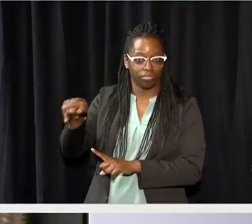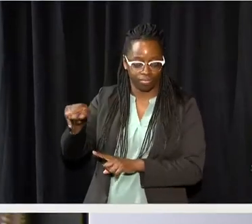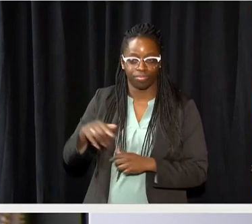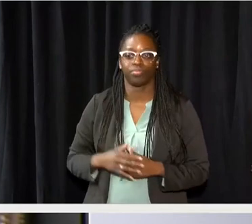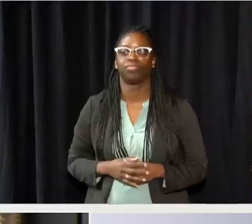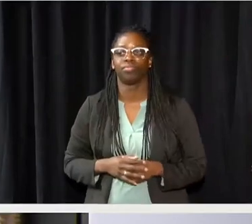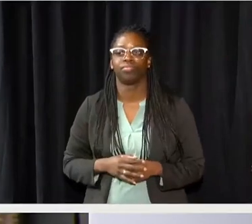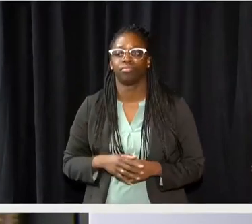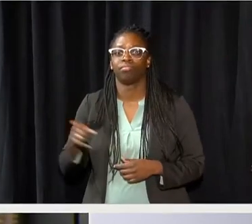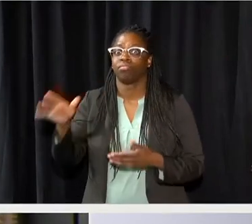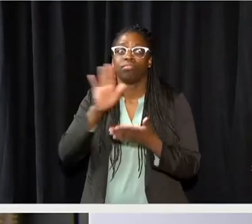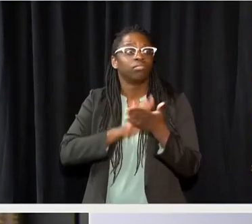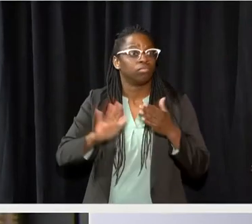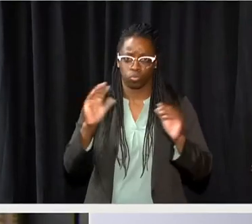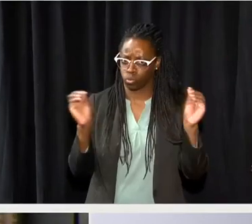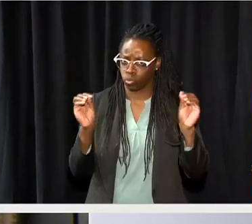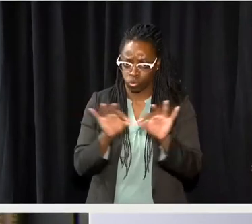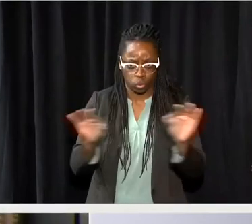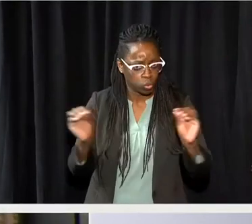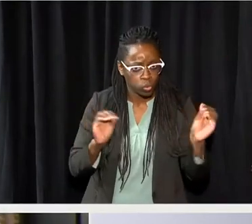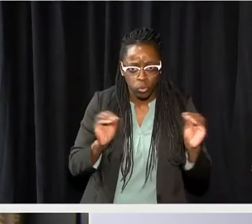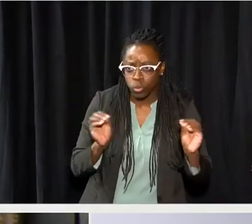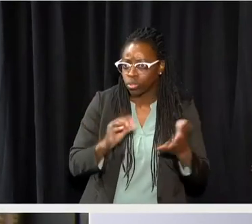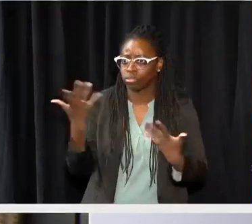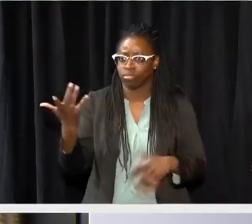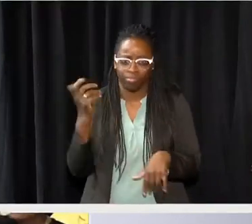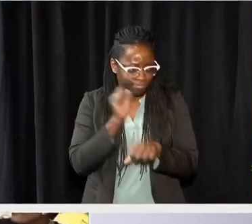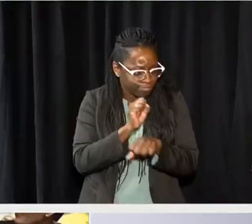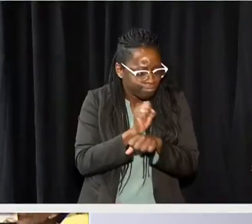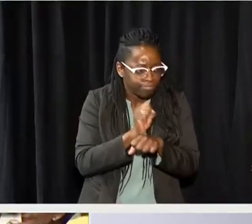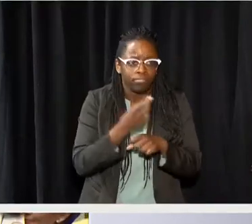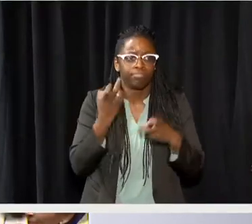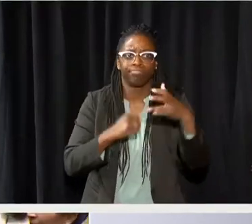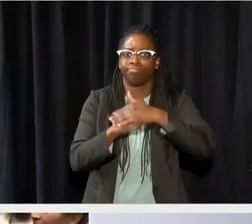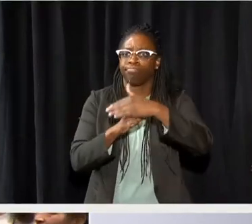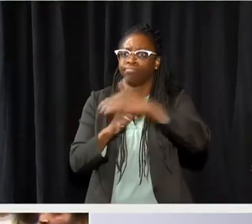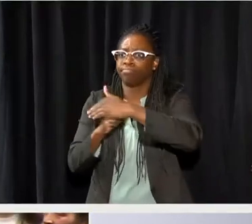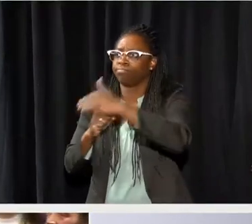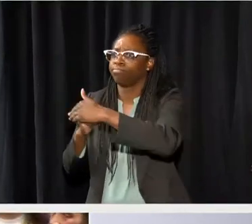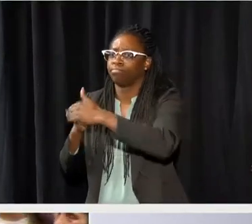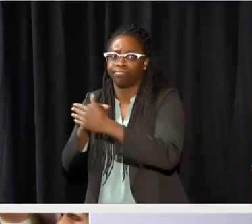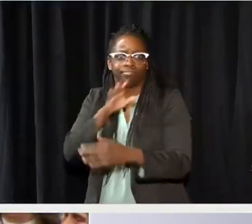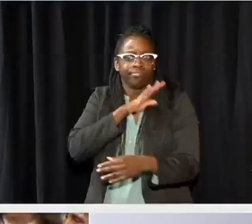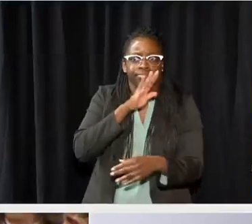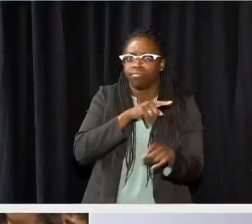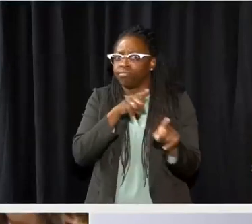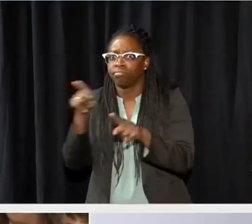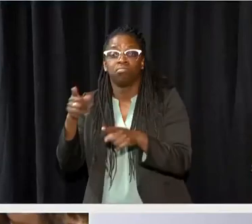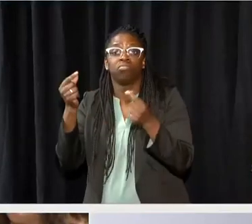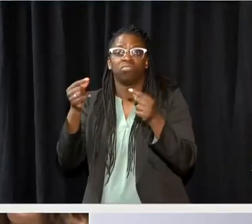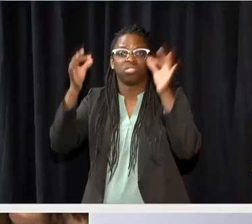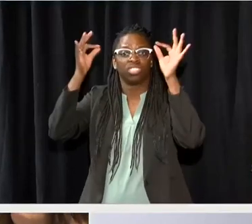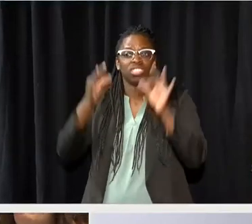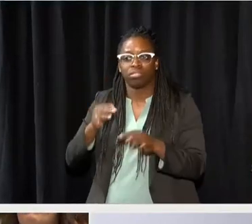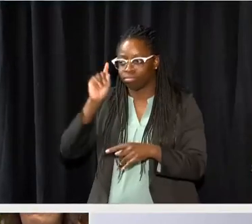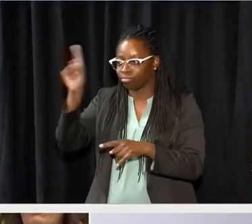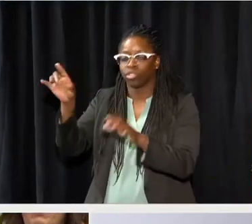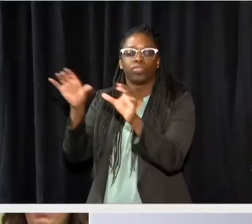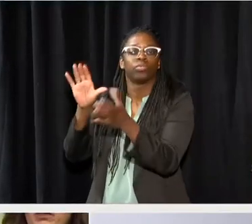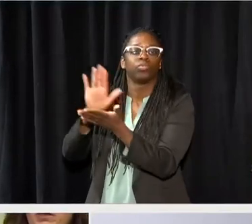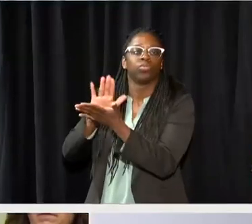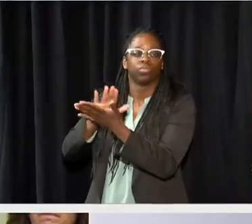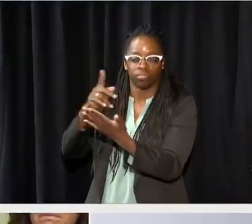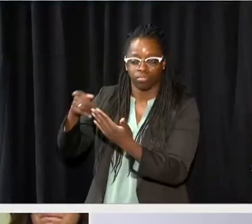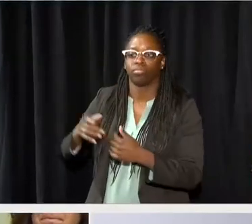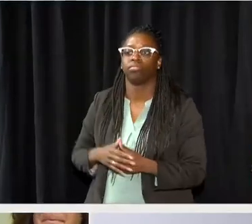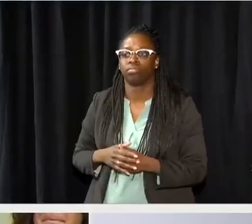without a degree, and she found herself hitting career ceilings. She enrolled in a certificate program.